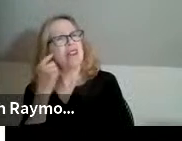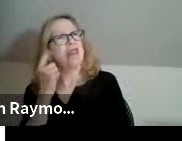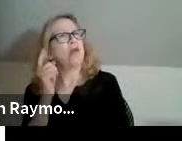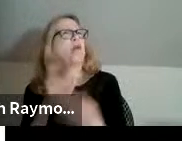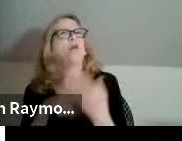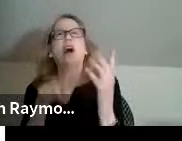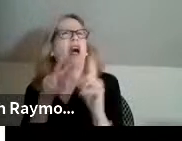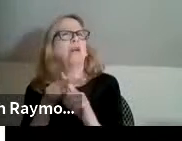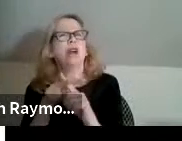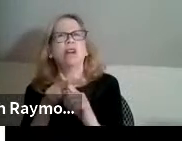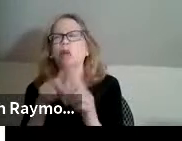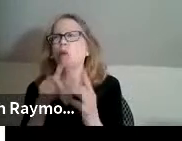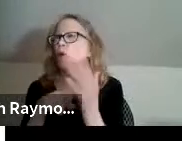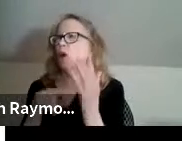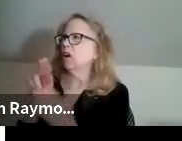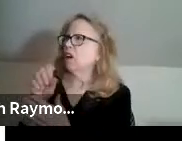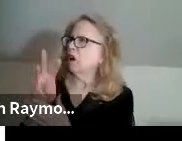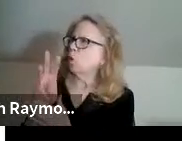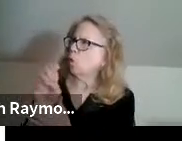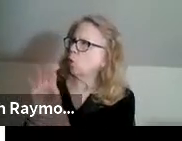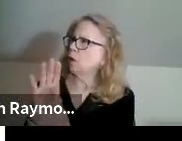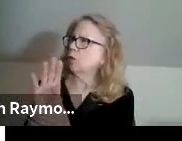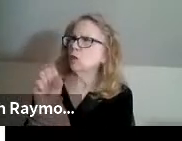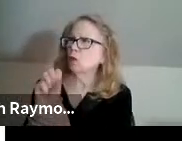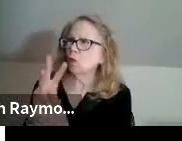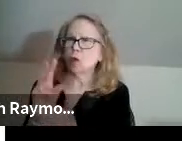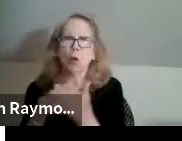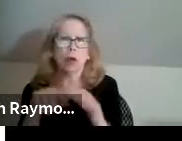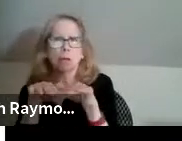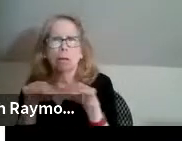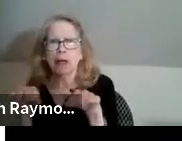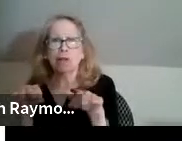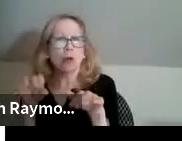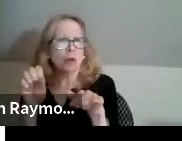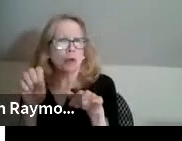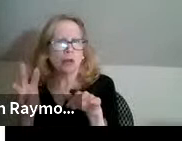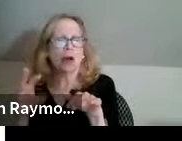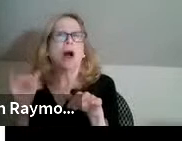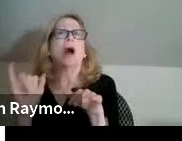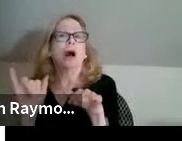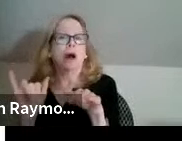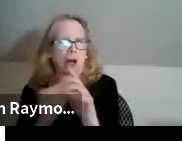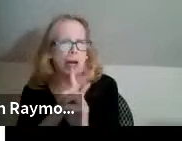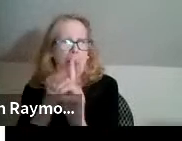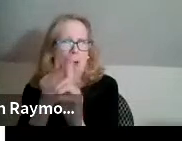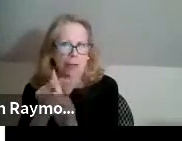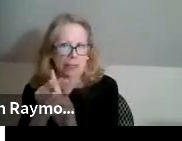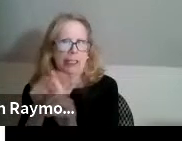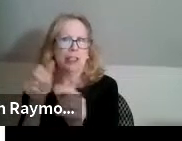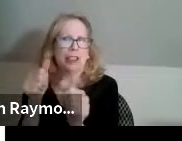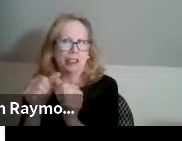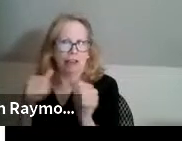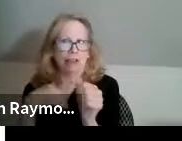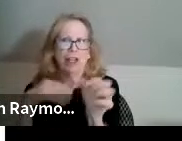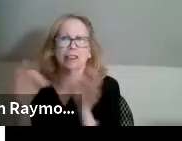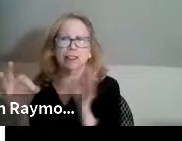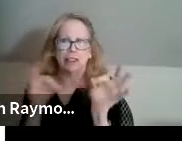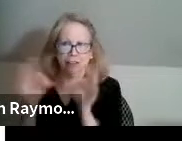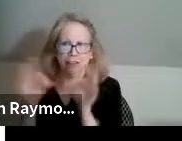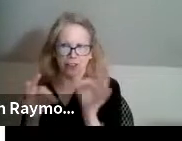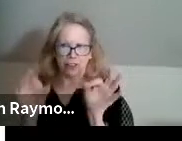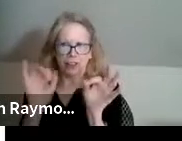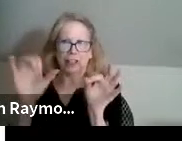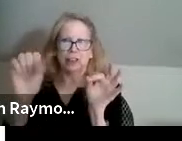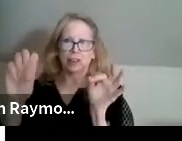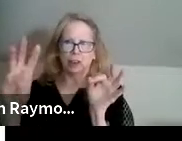What is non-web software? And what is platform software? Application itself is defined, and it's defined as